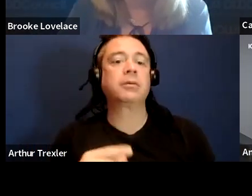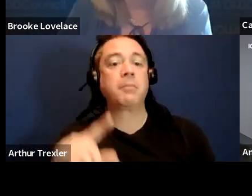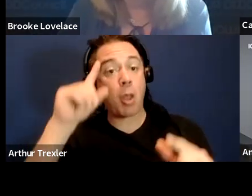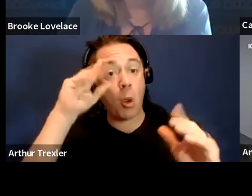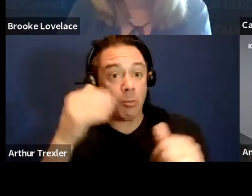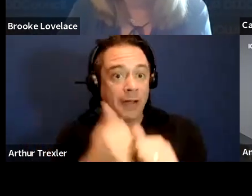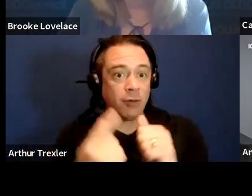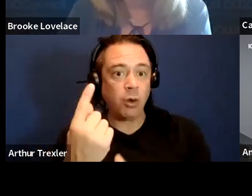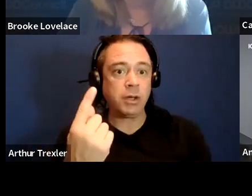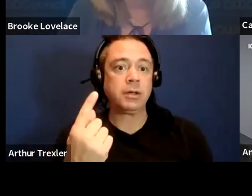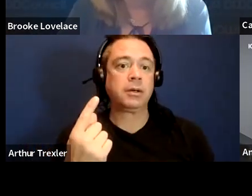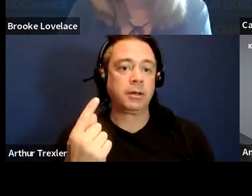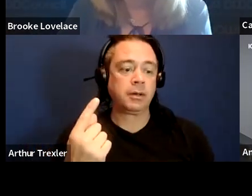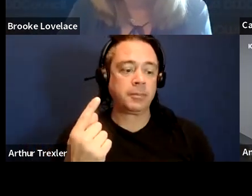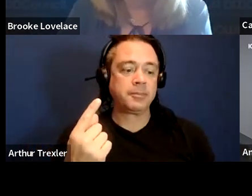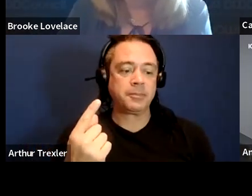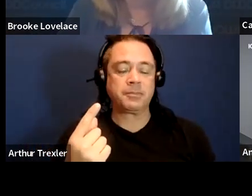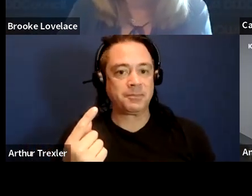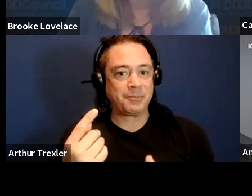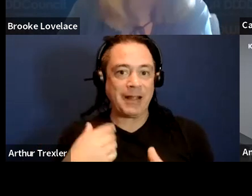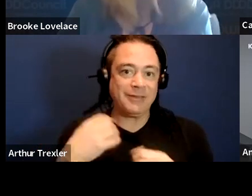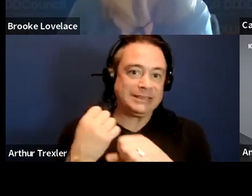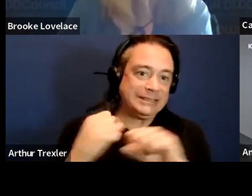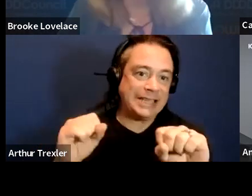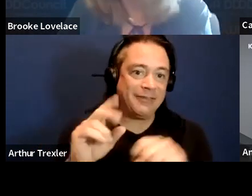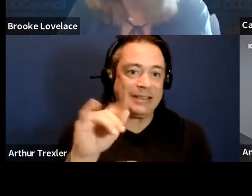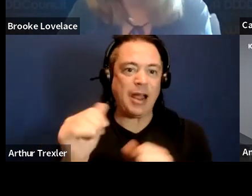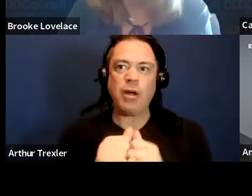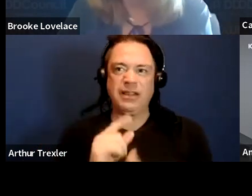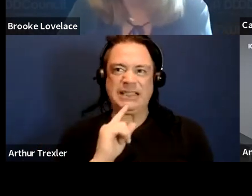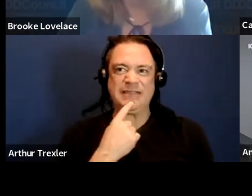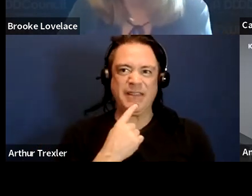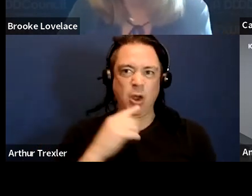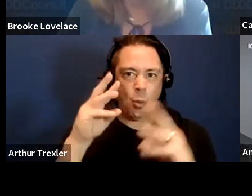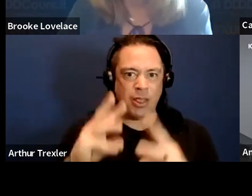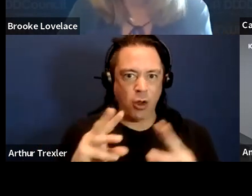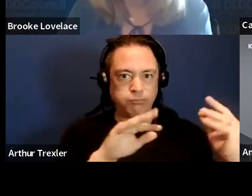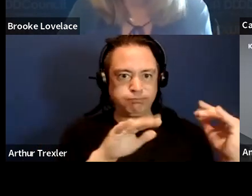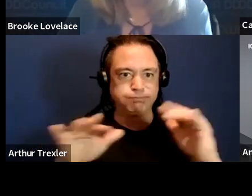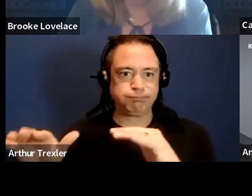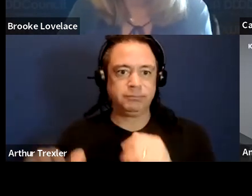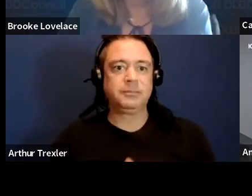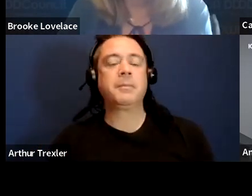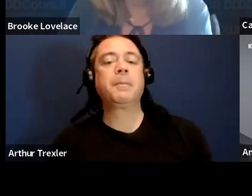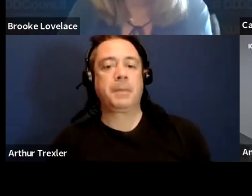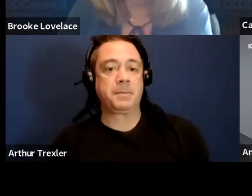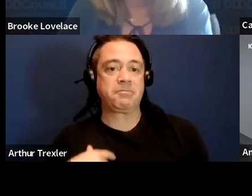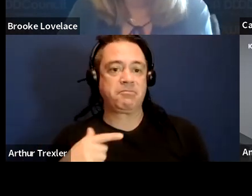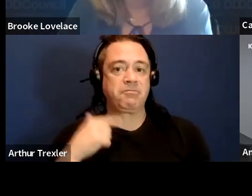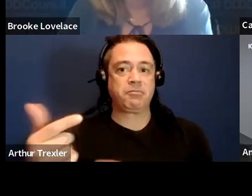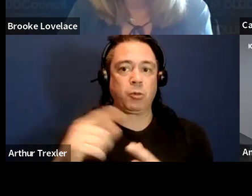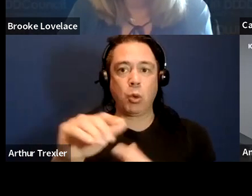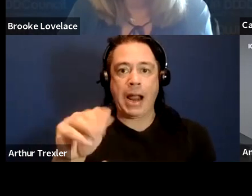everybody has a safe day with the severe weather moving in. So I'm going to hand it off to Amy